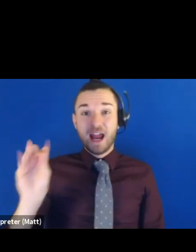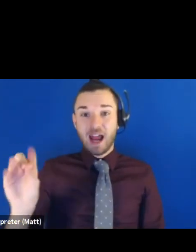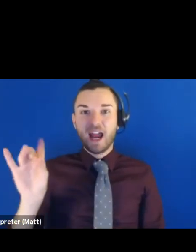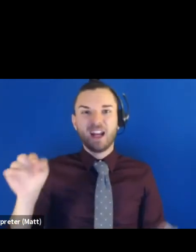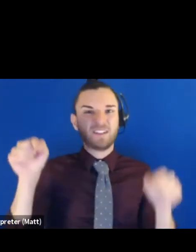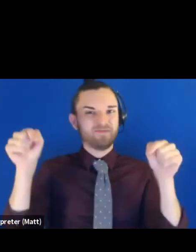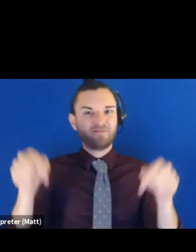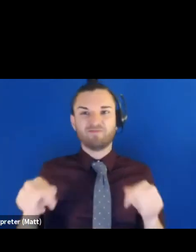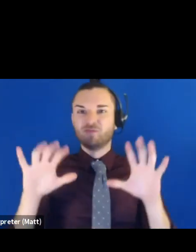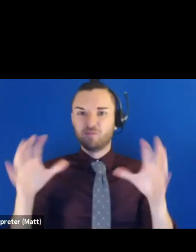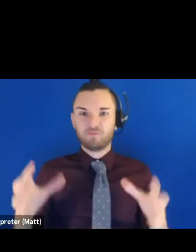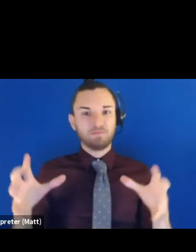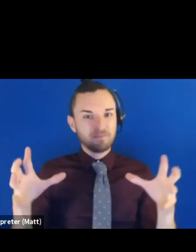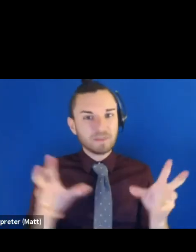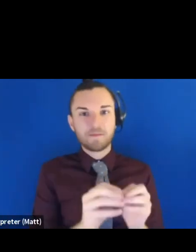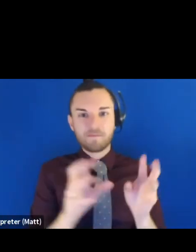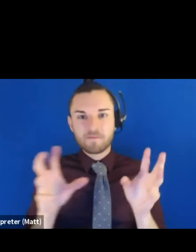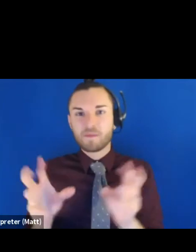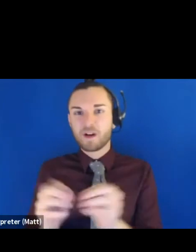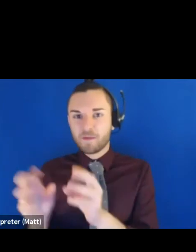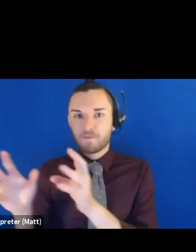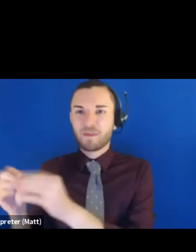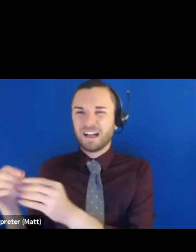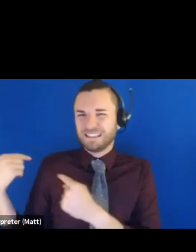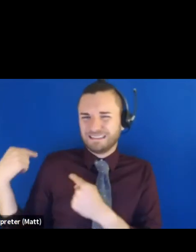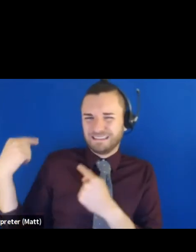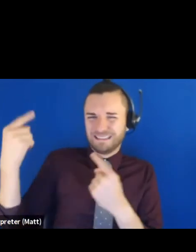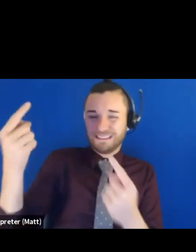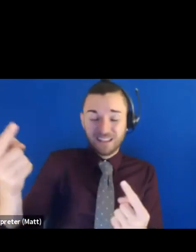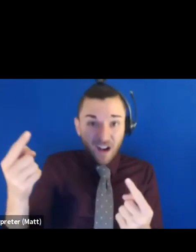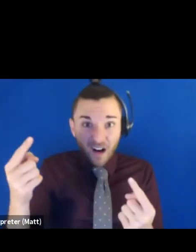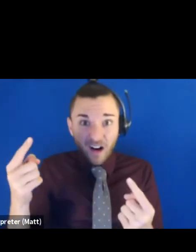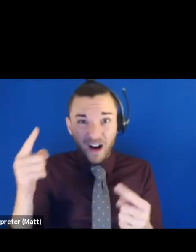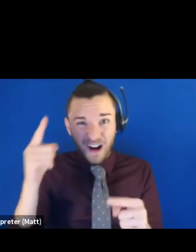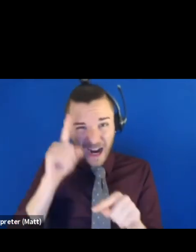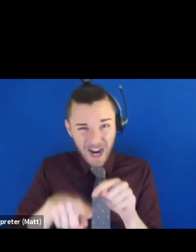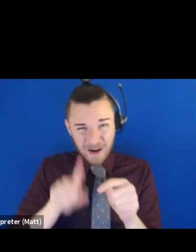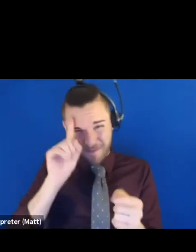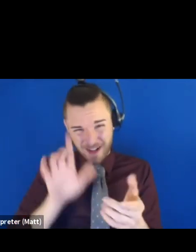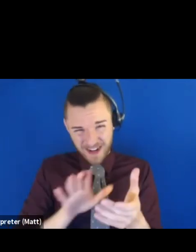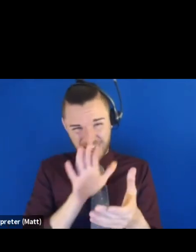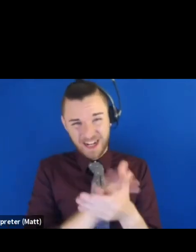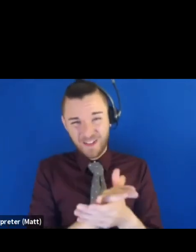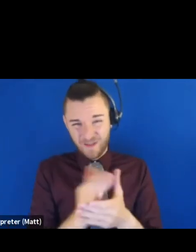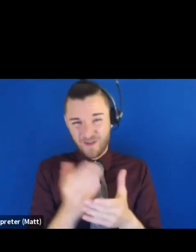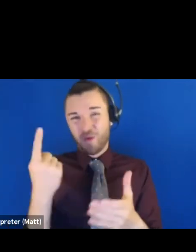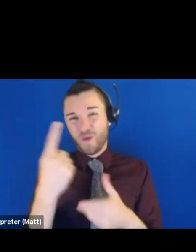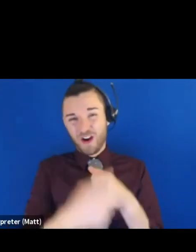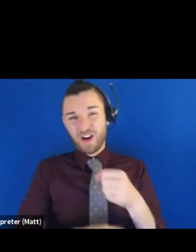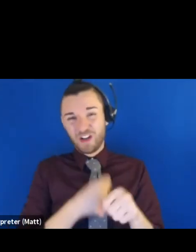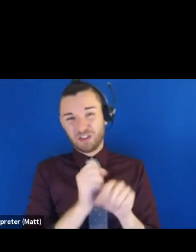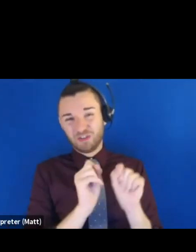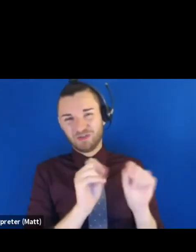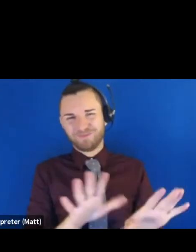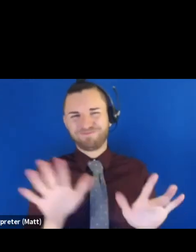Festival, and we couldn't imagine a summer without a festival. So we've created Synagogue Summer